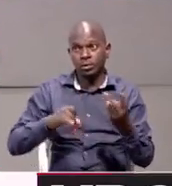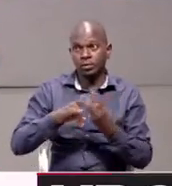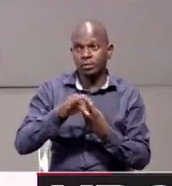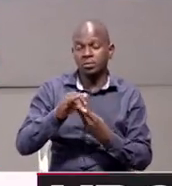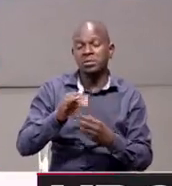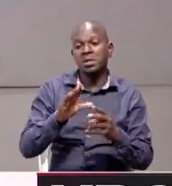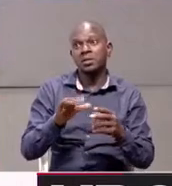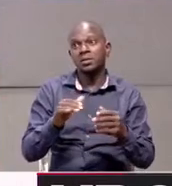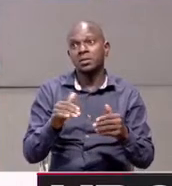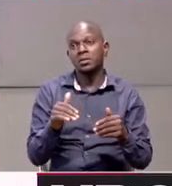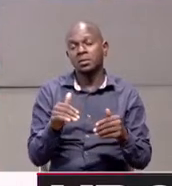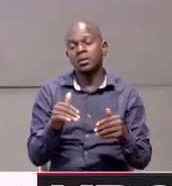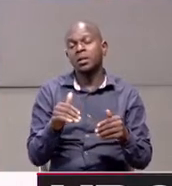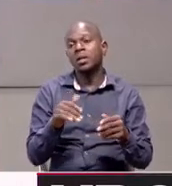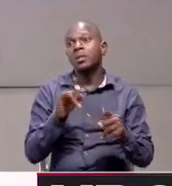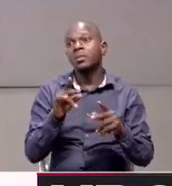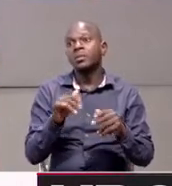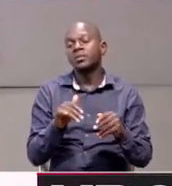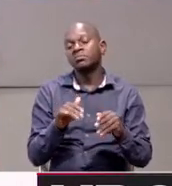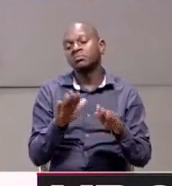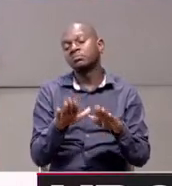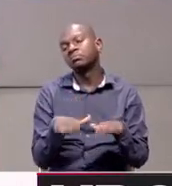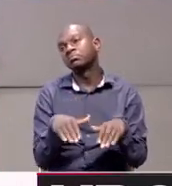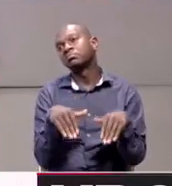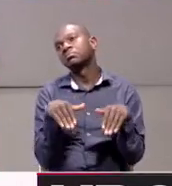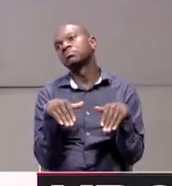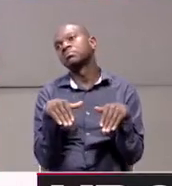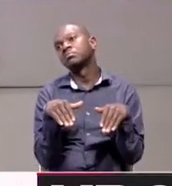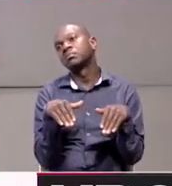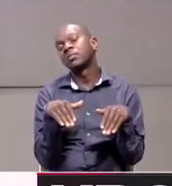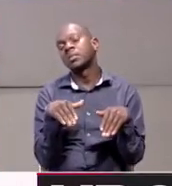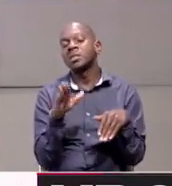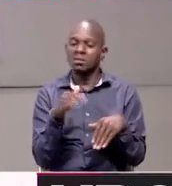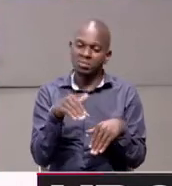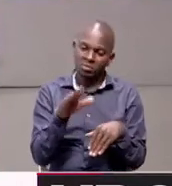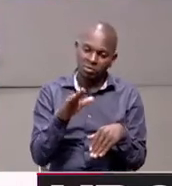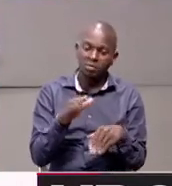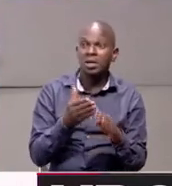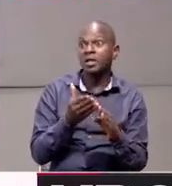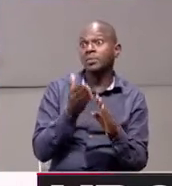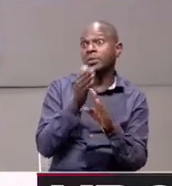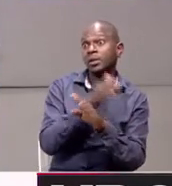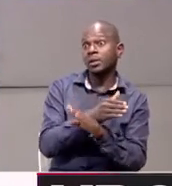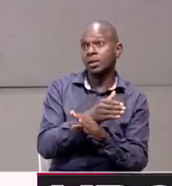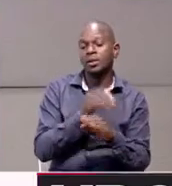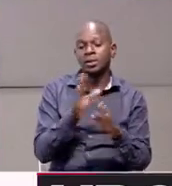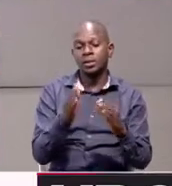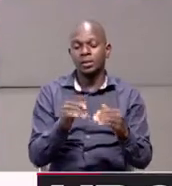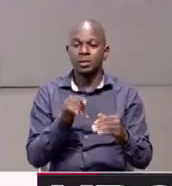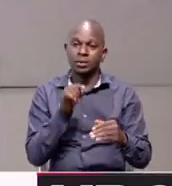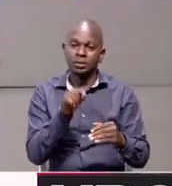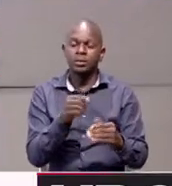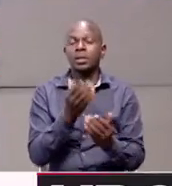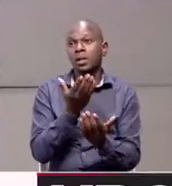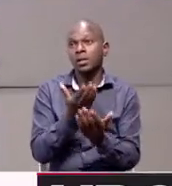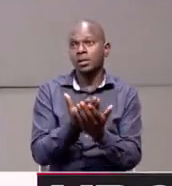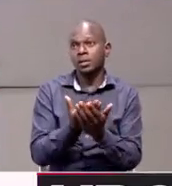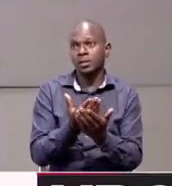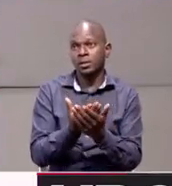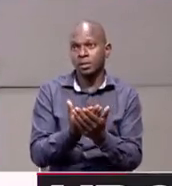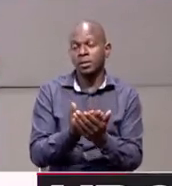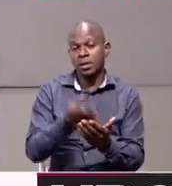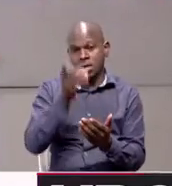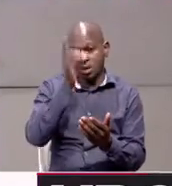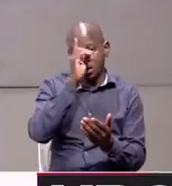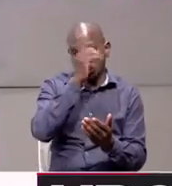a while, people became complacent. There was not as much effort as it were. And so this clarion call by